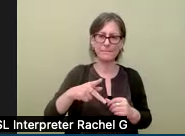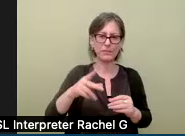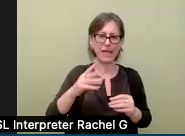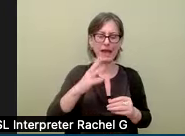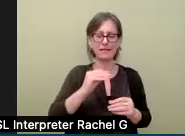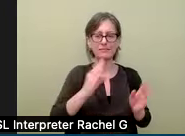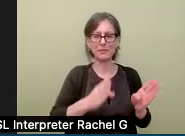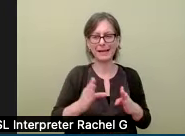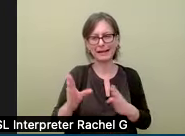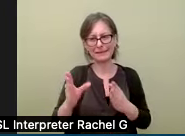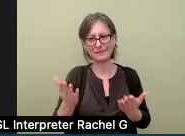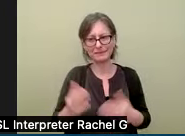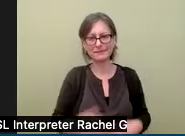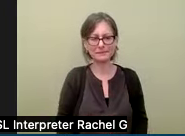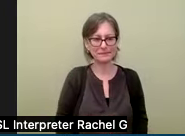planning.